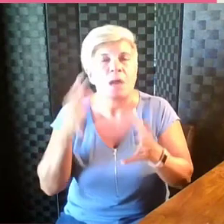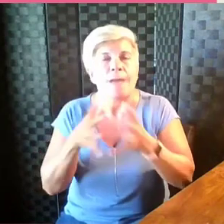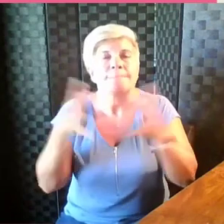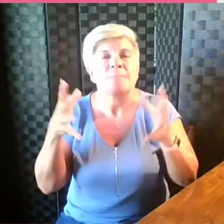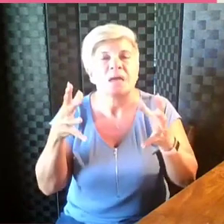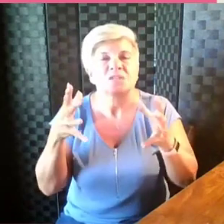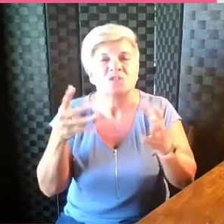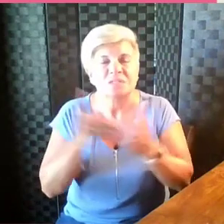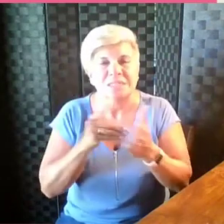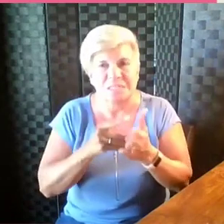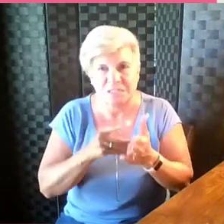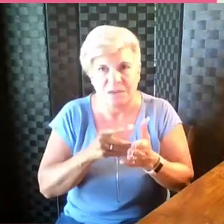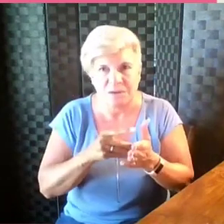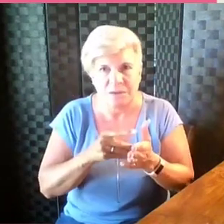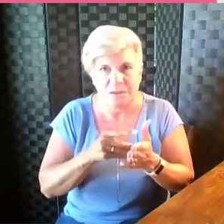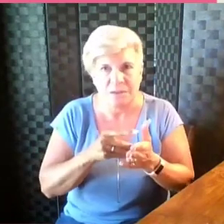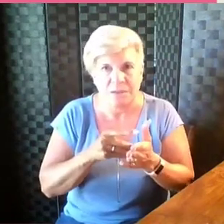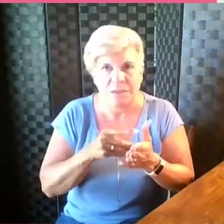around.